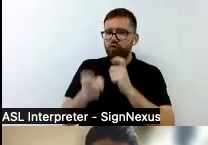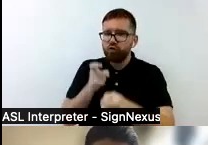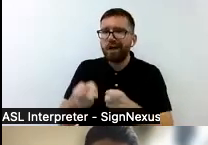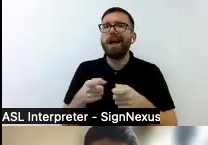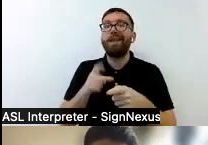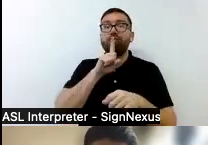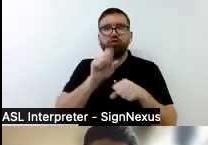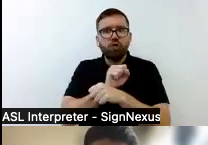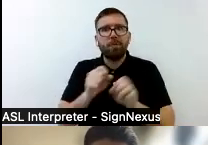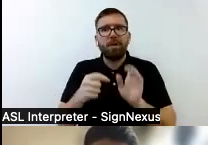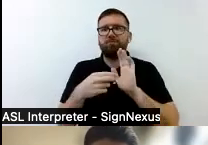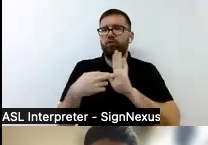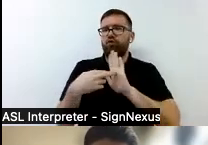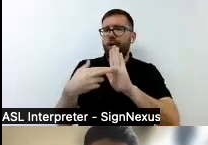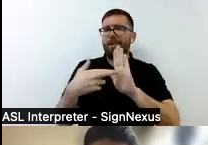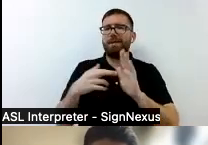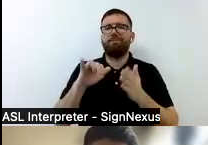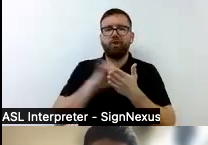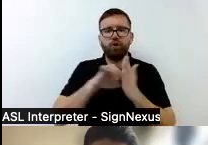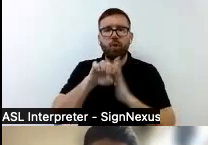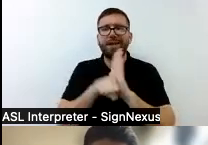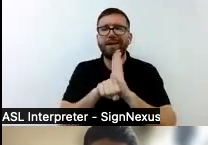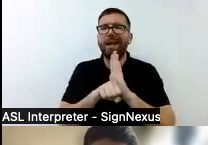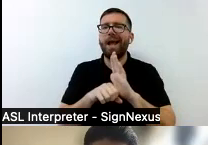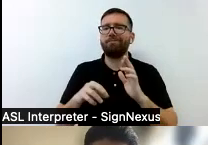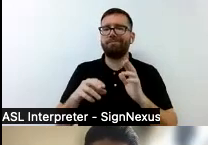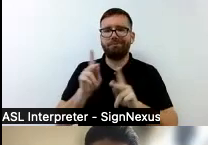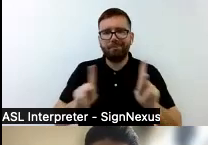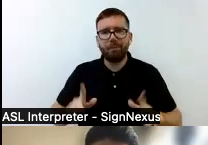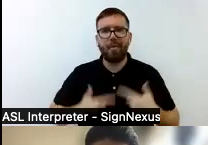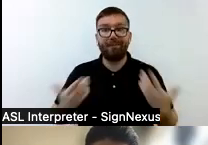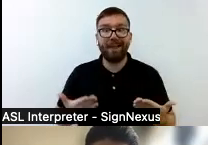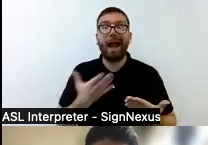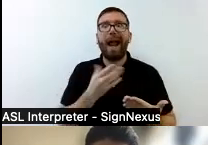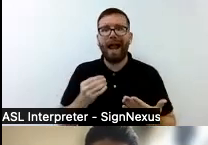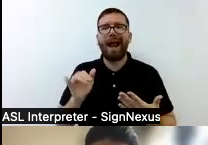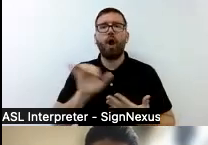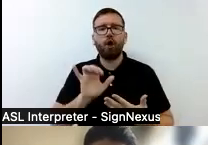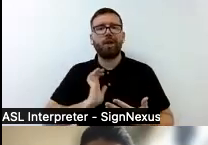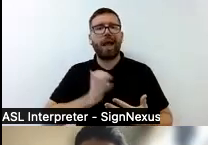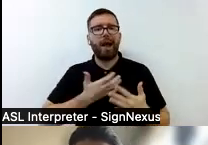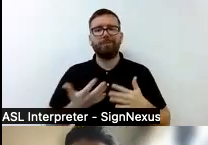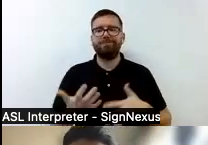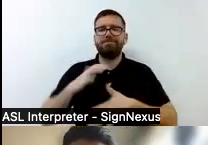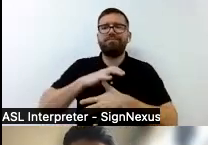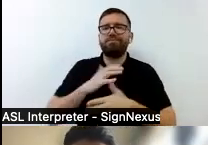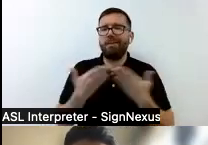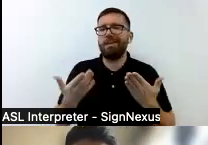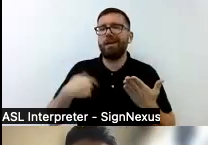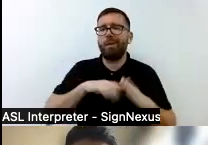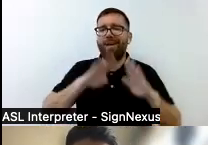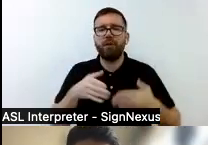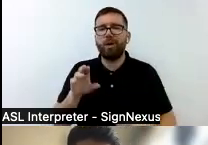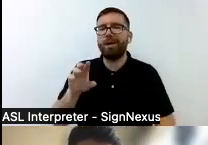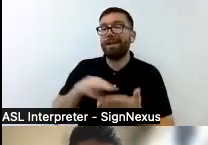residents and addresses the misalignments highlighted by Dance NYC research. By providing demographic information,